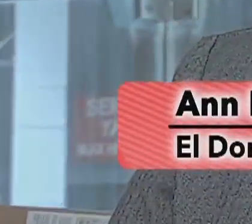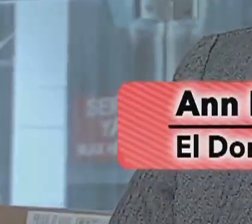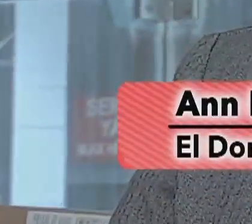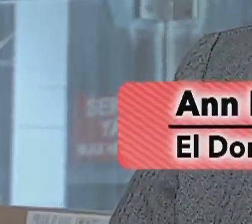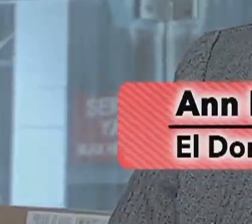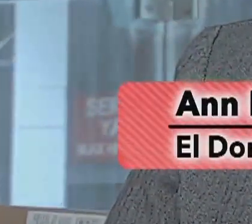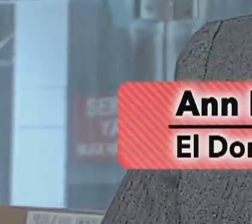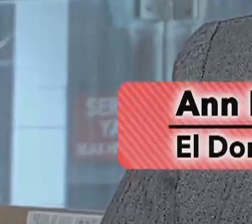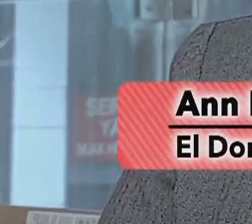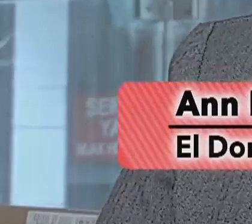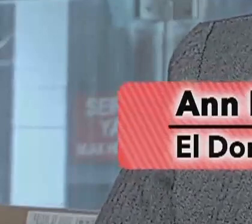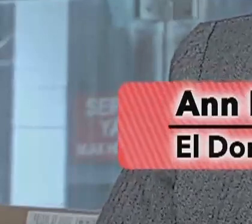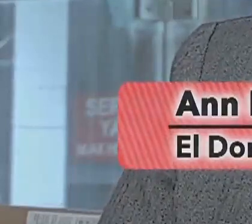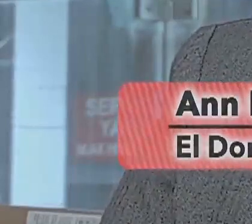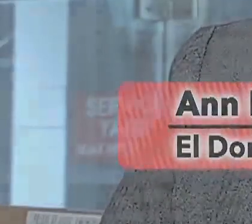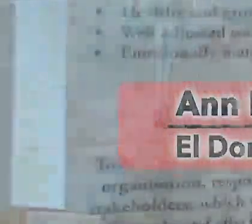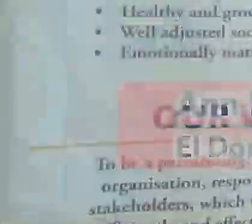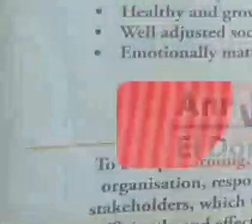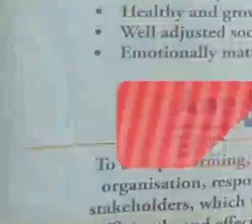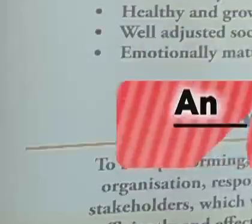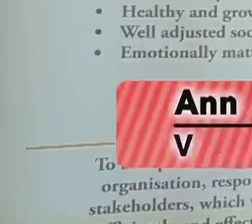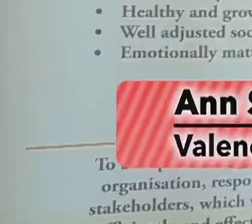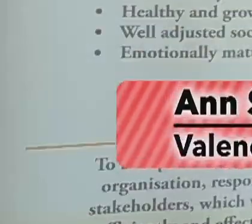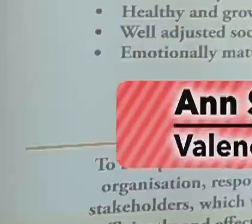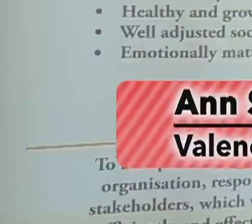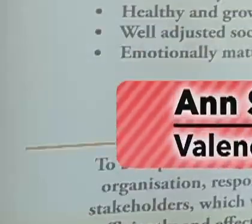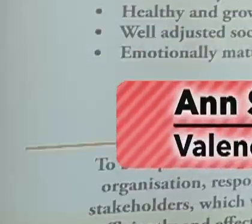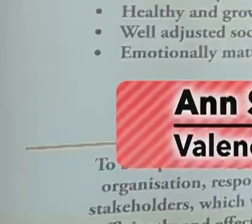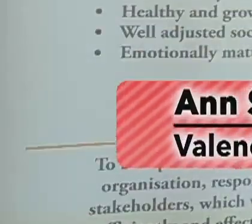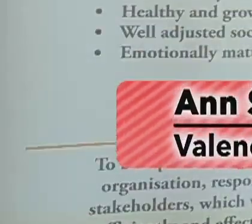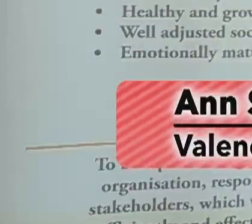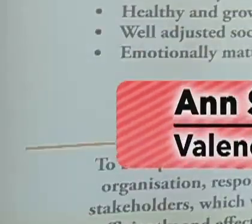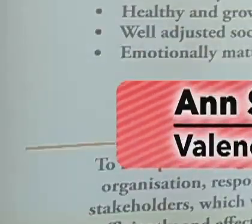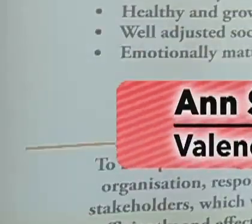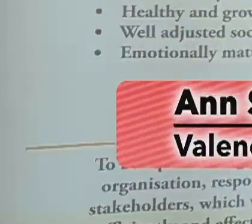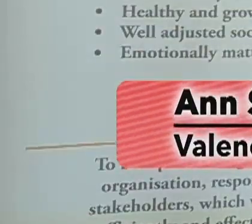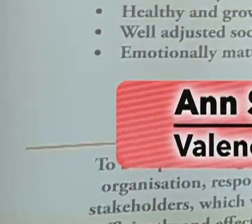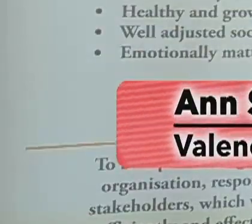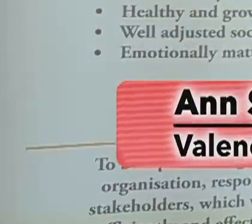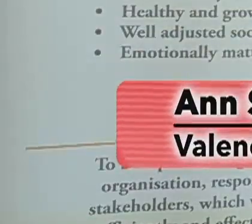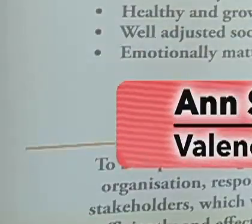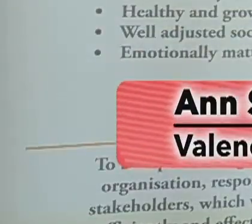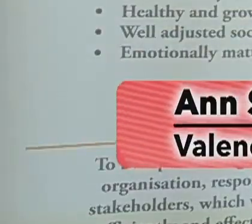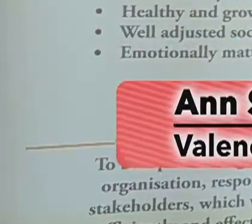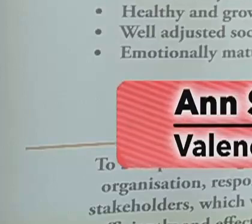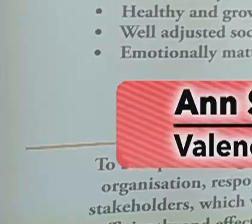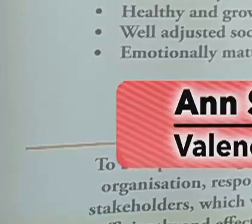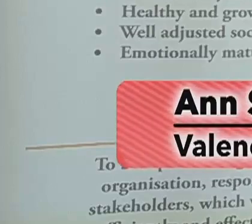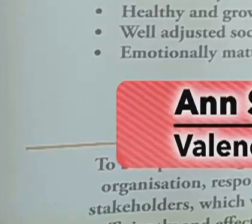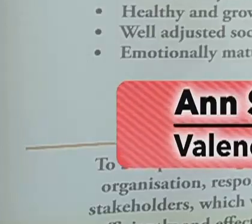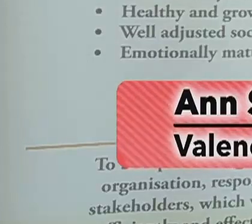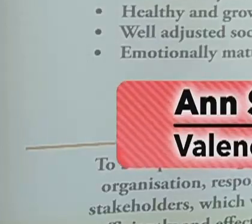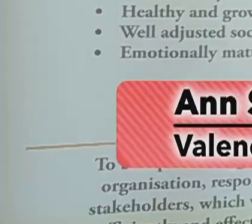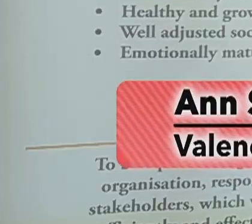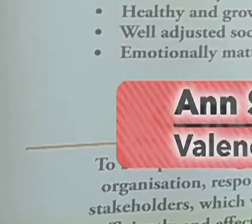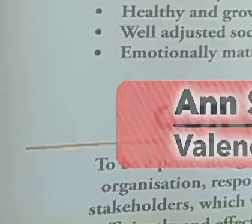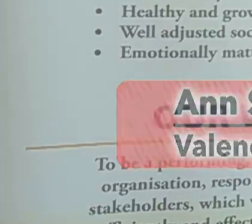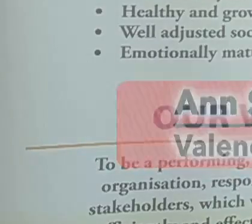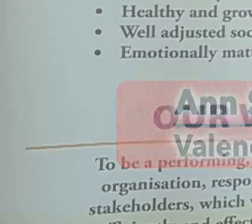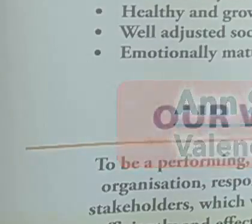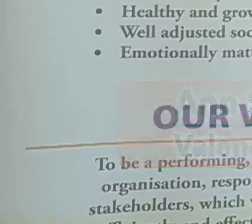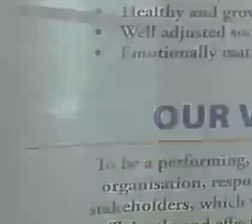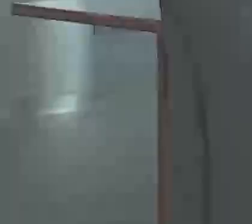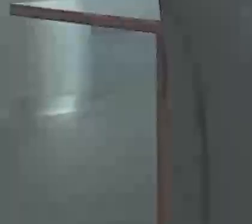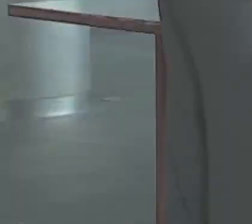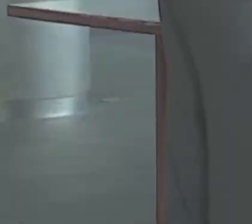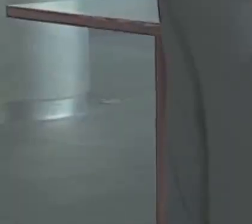that their education is well intact. My name is Anne Sambrano, and I'm the principal of the Valencia RSC Government